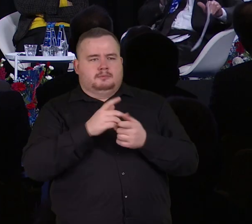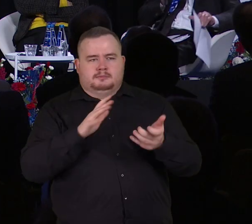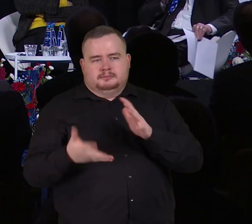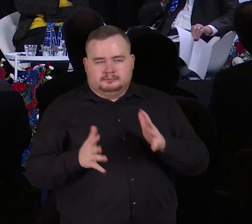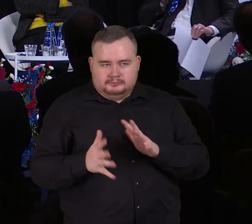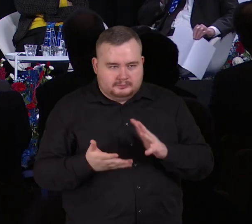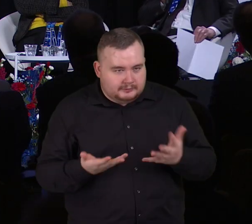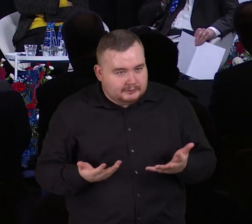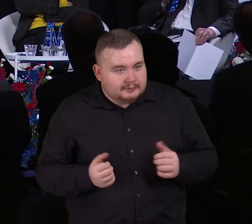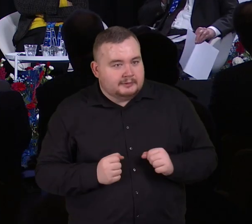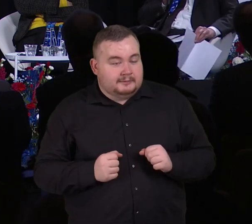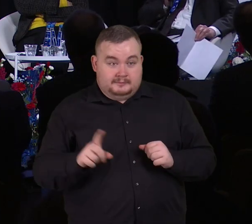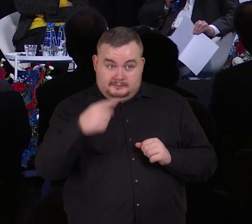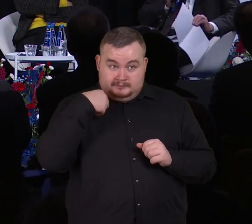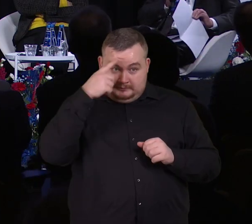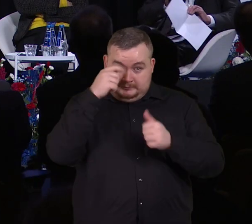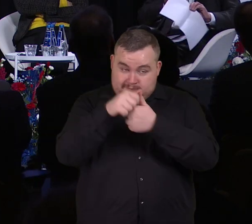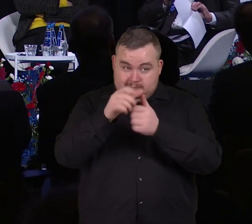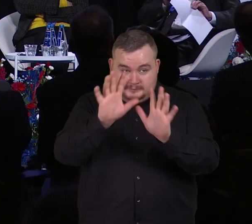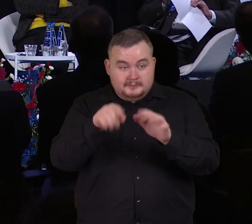in many political goals.